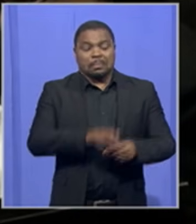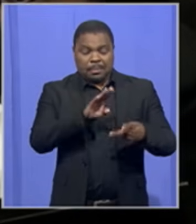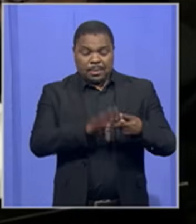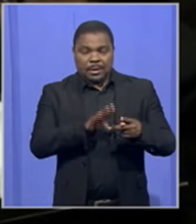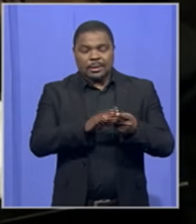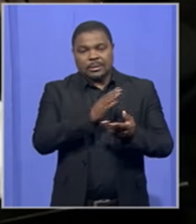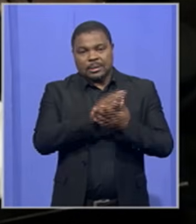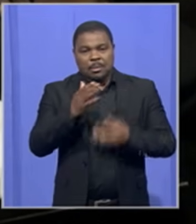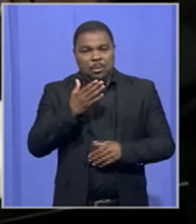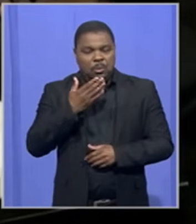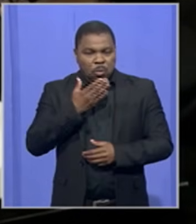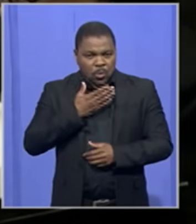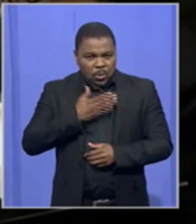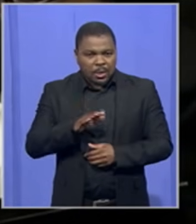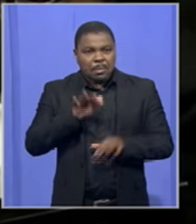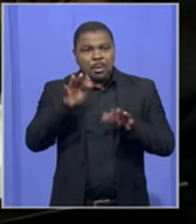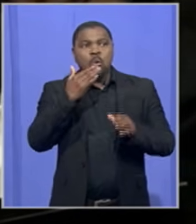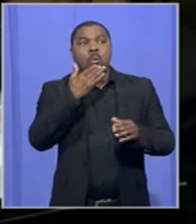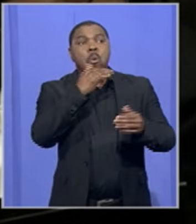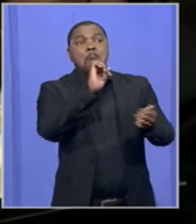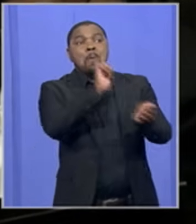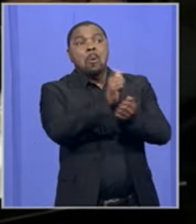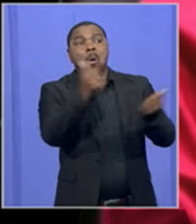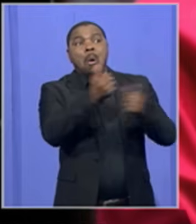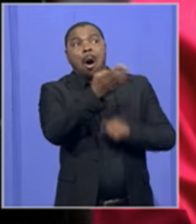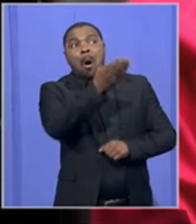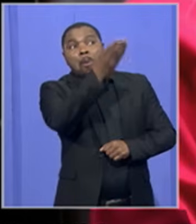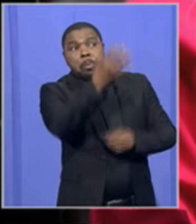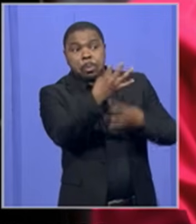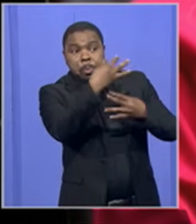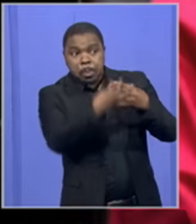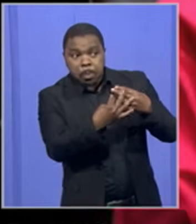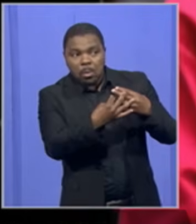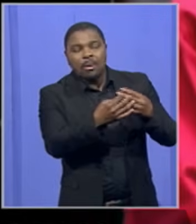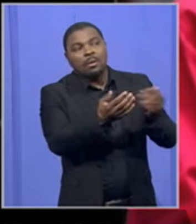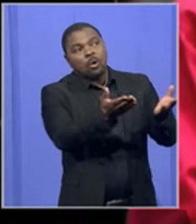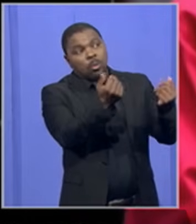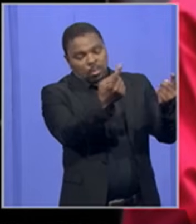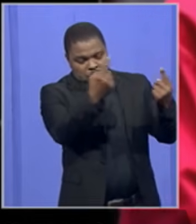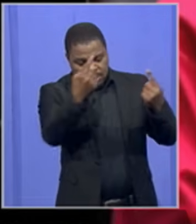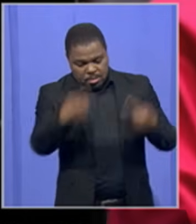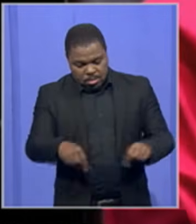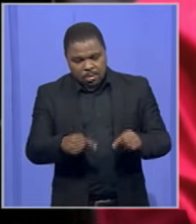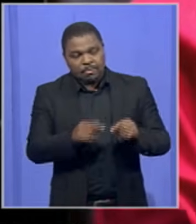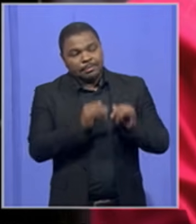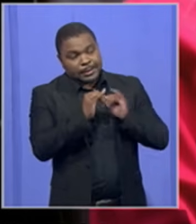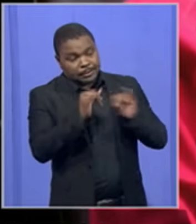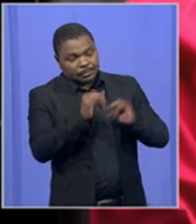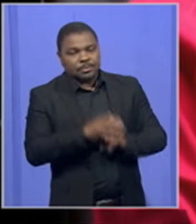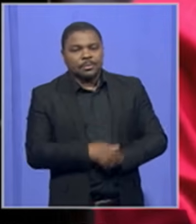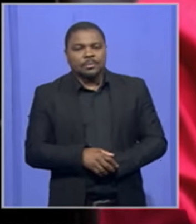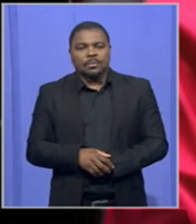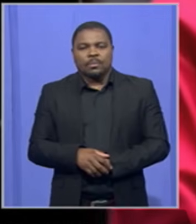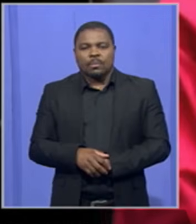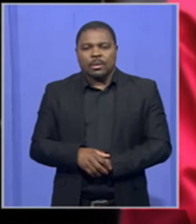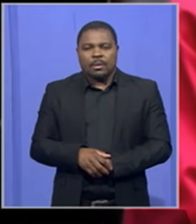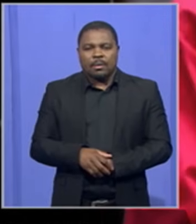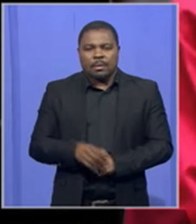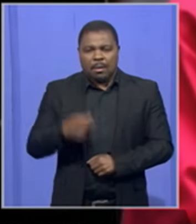go reediwe bopaki go tswa go bao ba tshwerweng ka ntlha ya gore ba amega. I want us to deal with the aspect